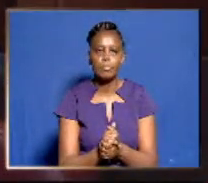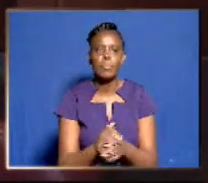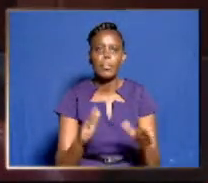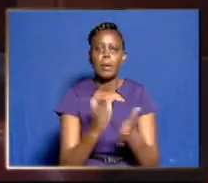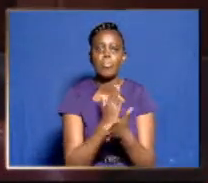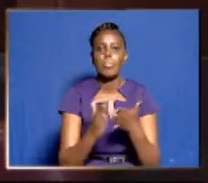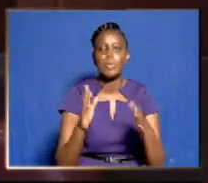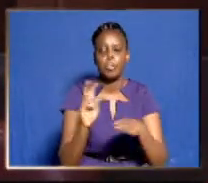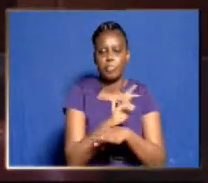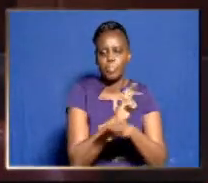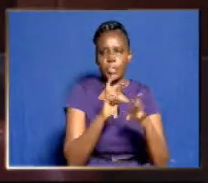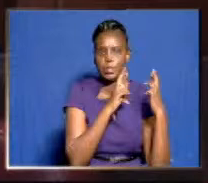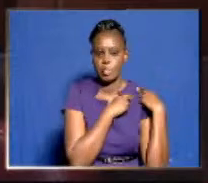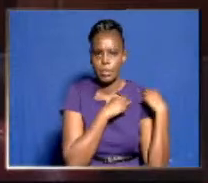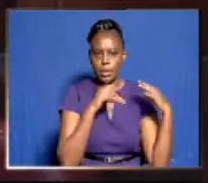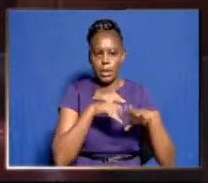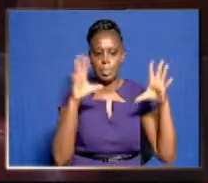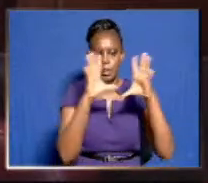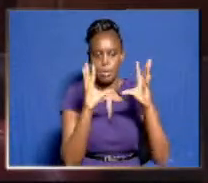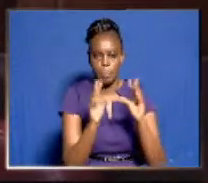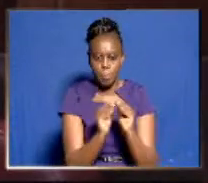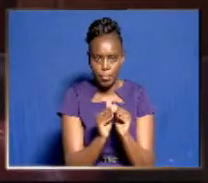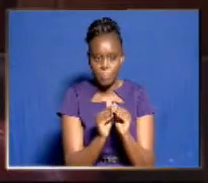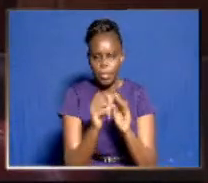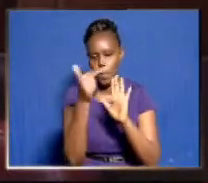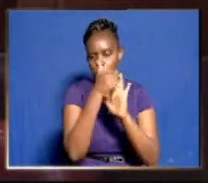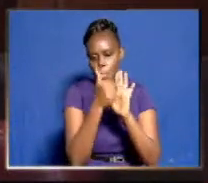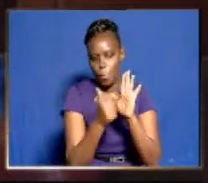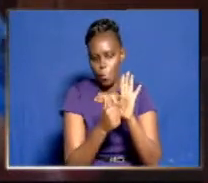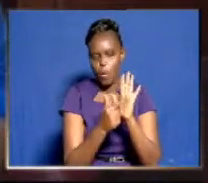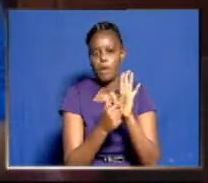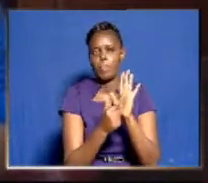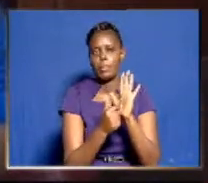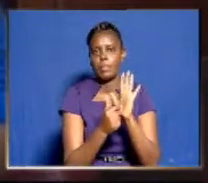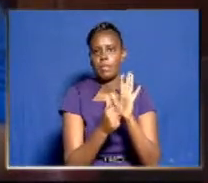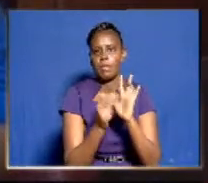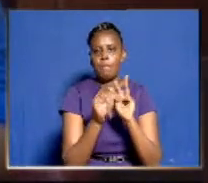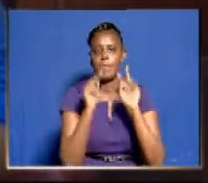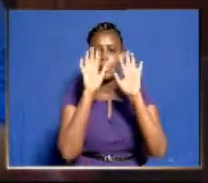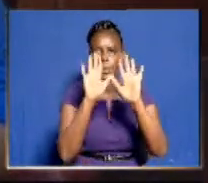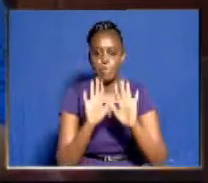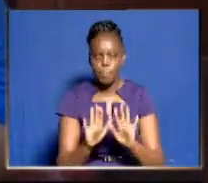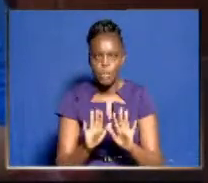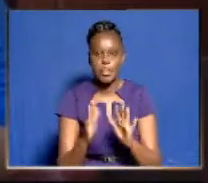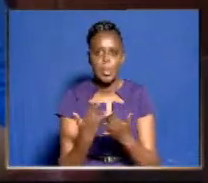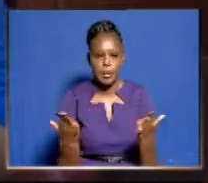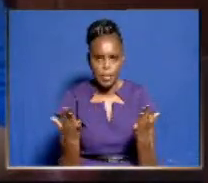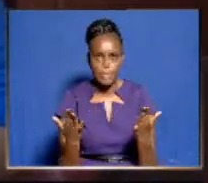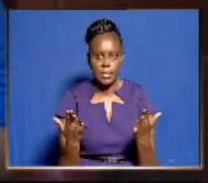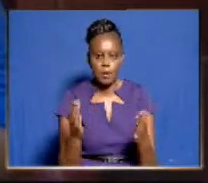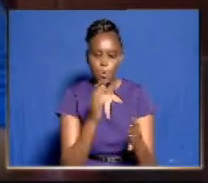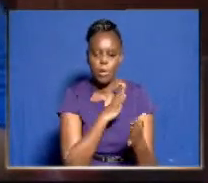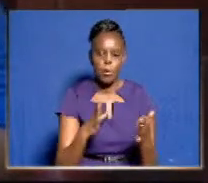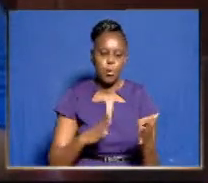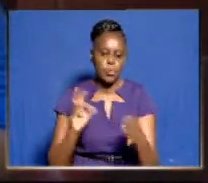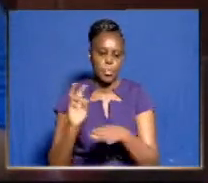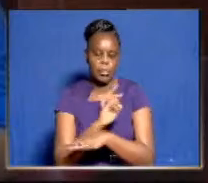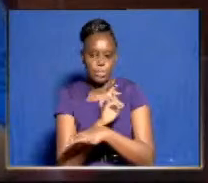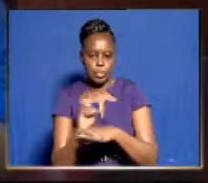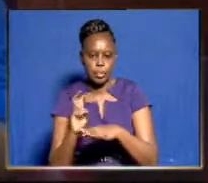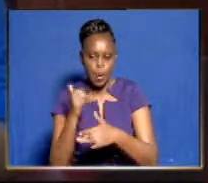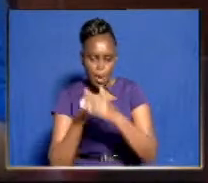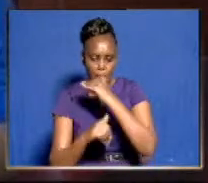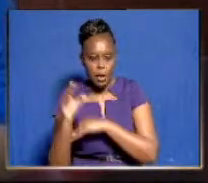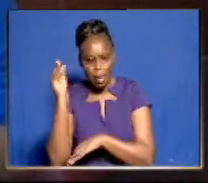of our oversight role in the budget, allow me to point out some key issues which the committee observed during the proposed budget for education